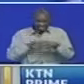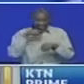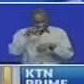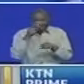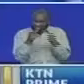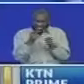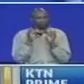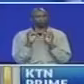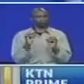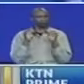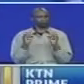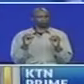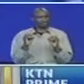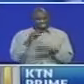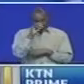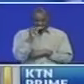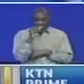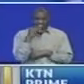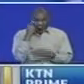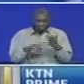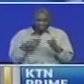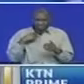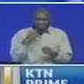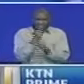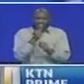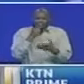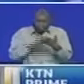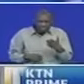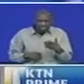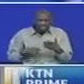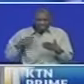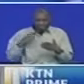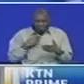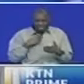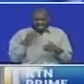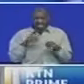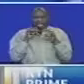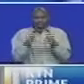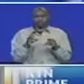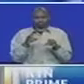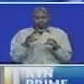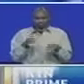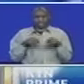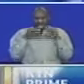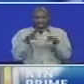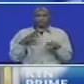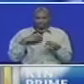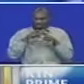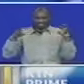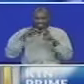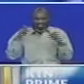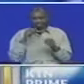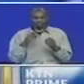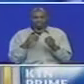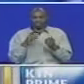Shollei has hit out at the Judicial Service Commission for conducting what she called kangaroo investigations and for being biased against